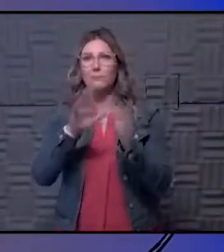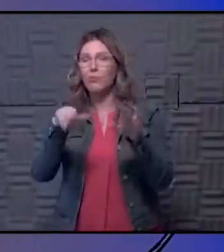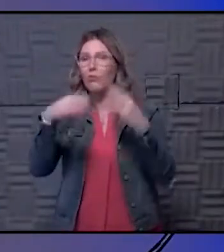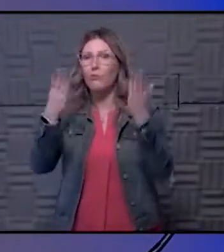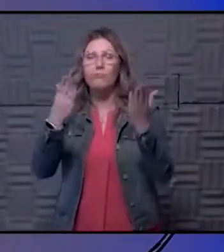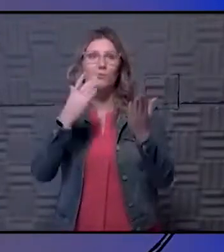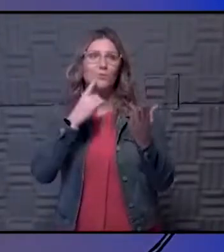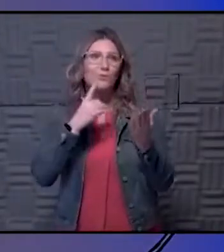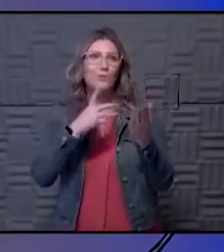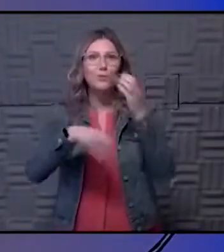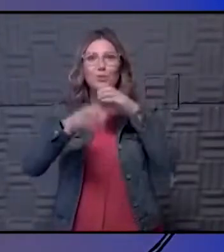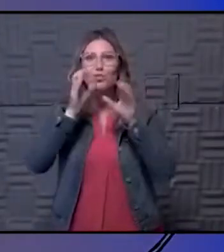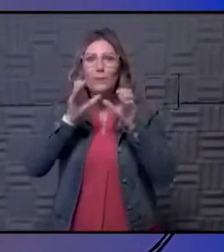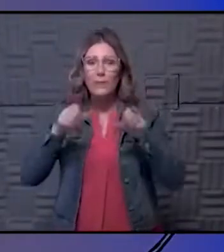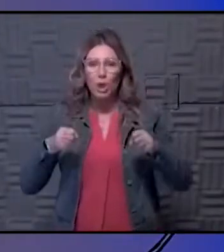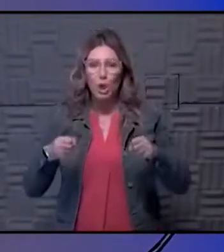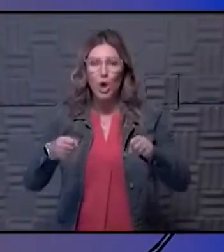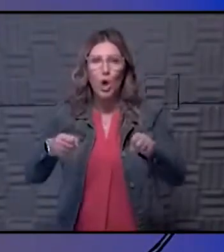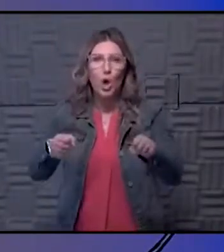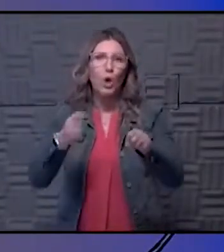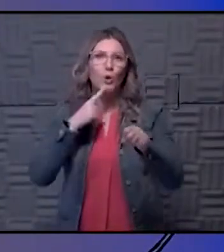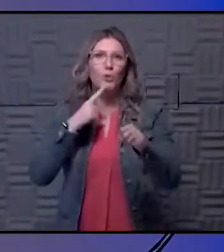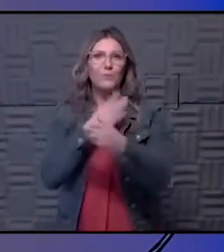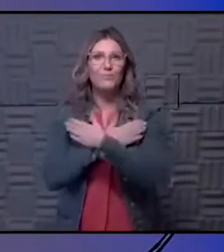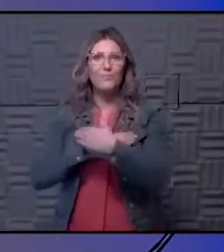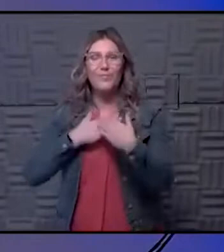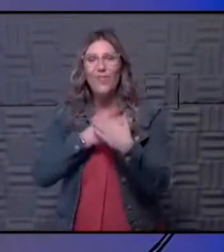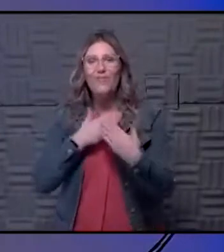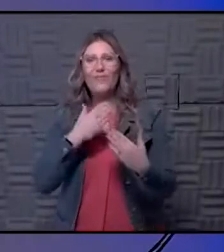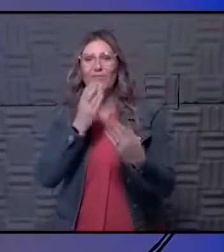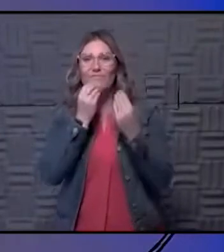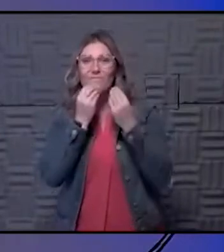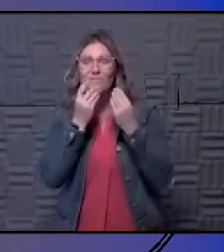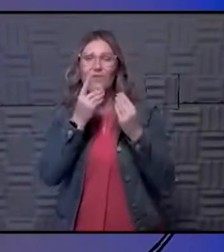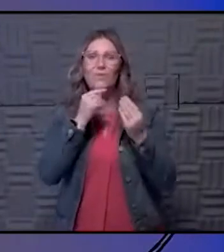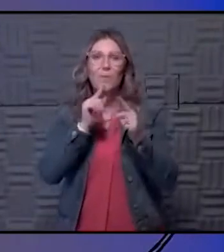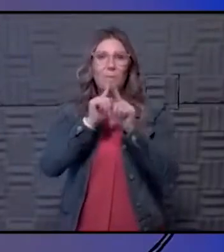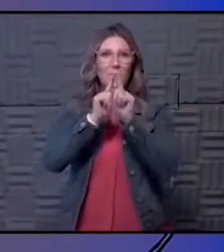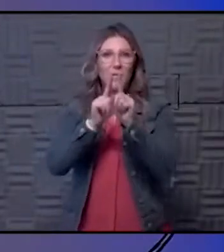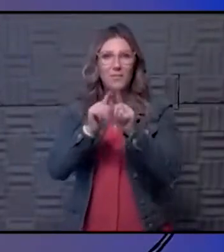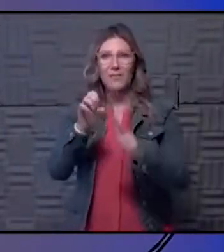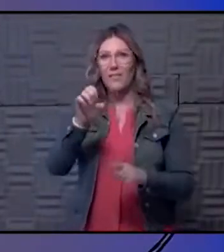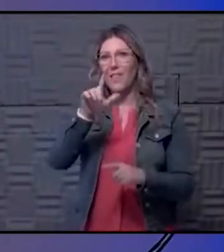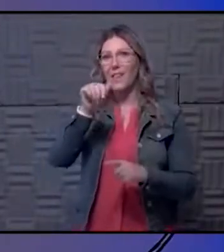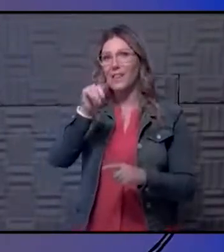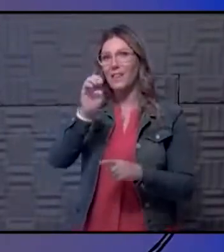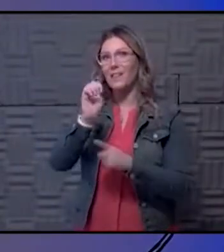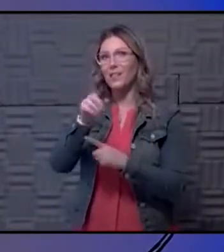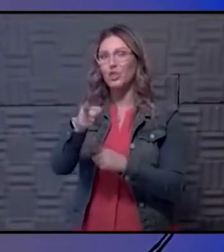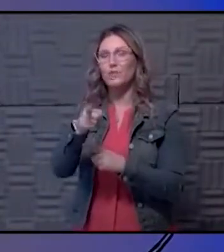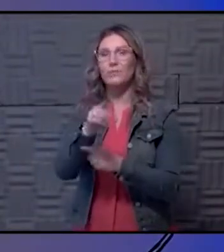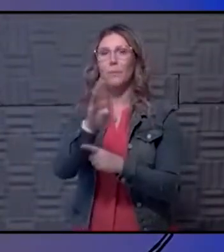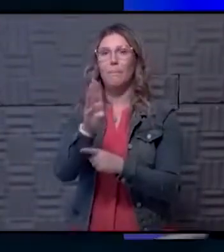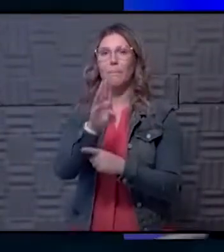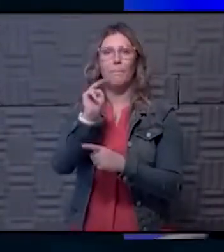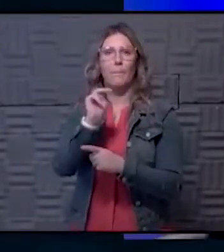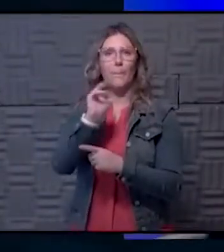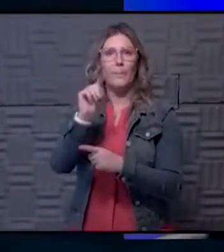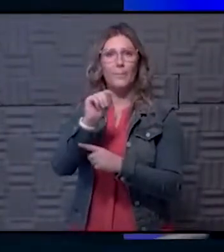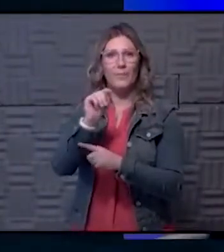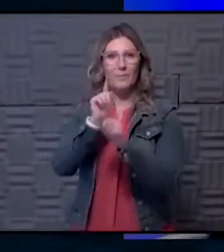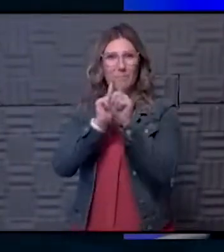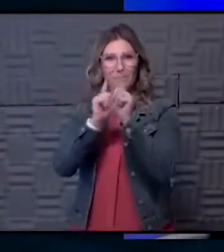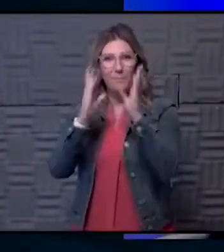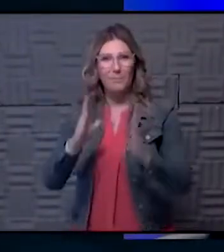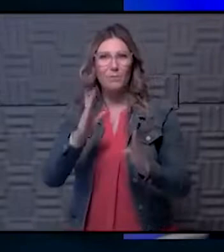comfort items. We have mentors, which Elaine is one of our BMT mentors, and she will talk about that here